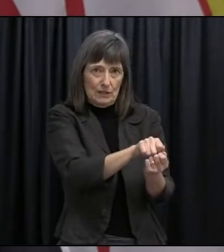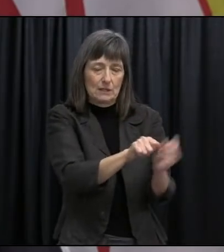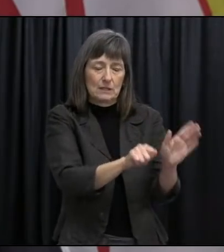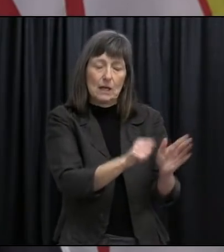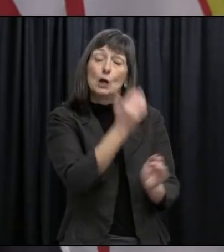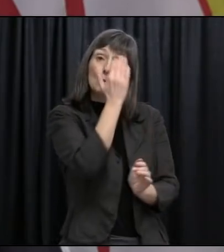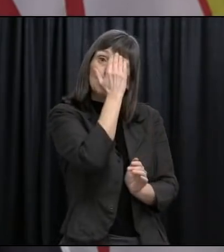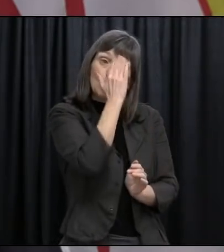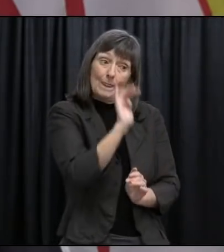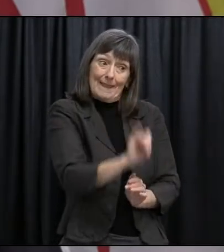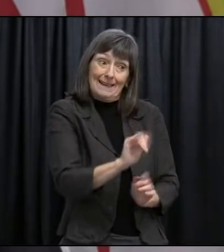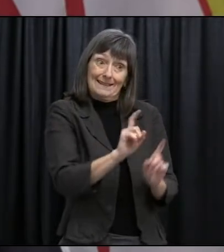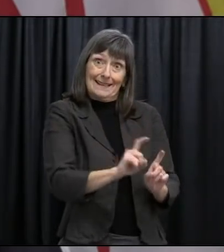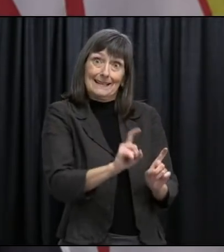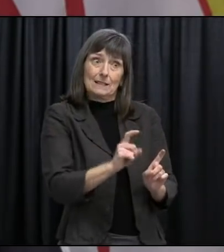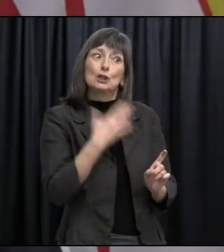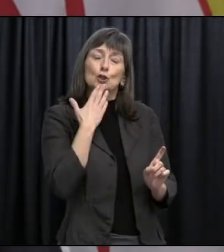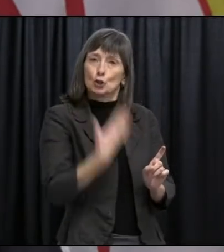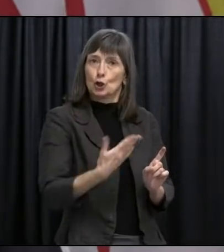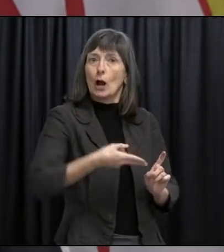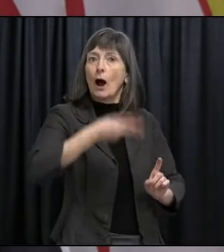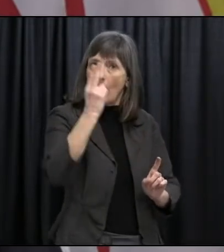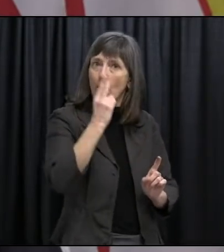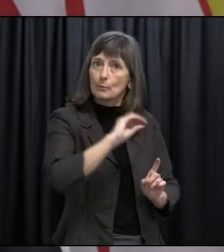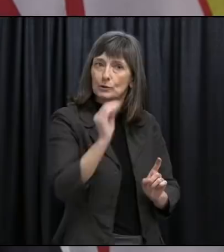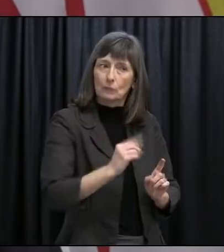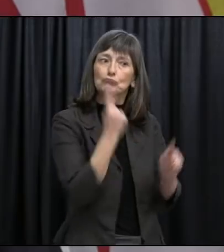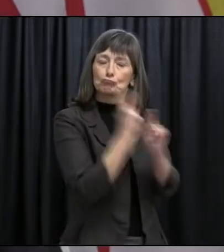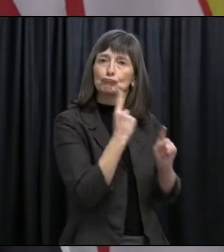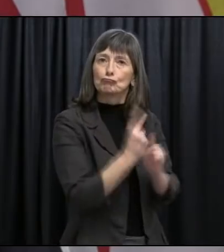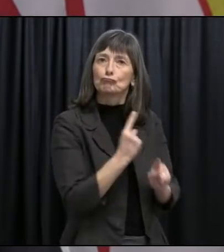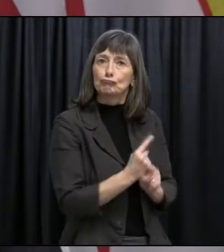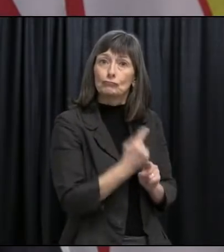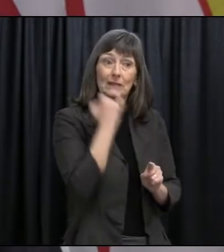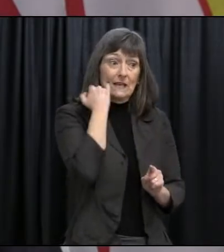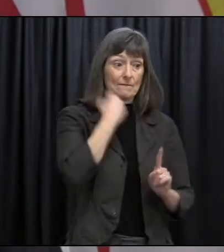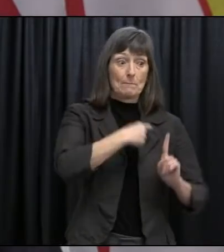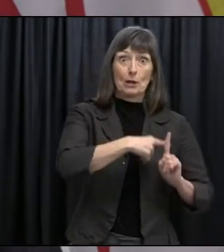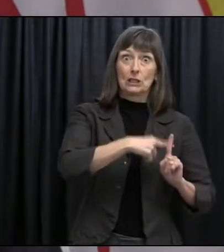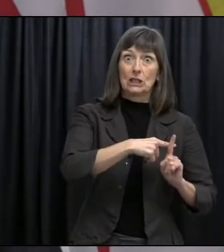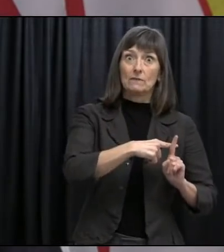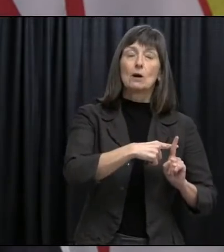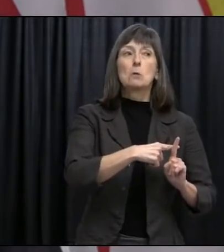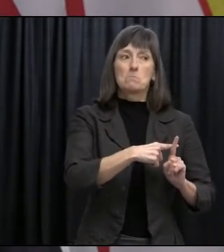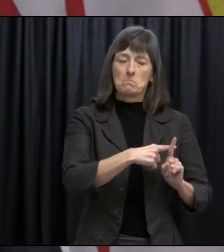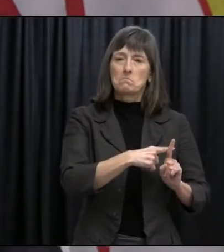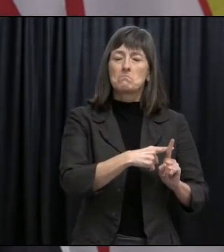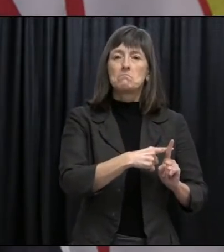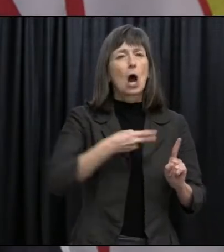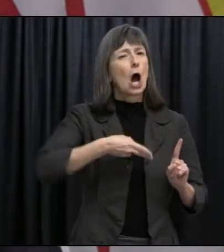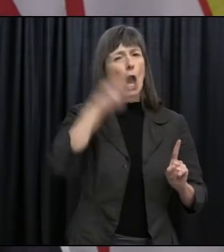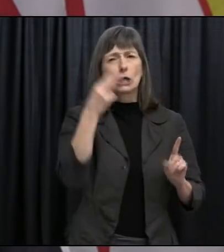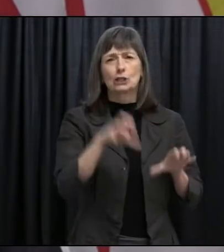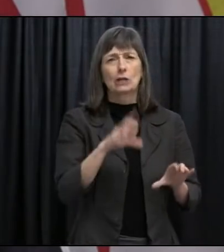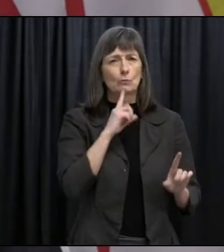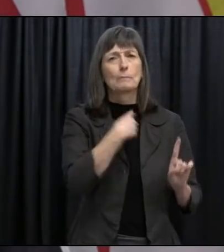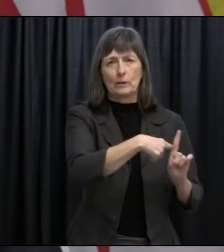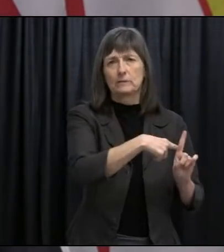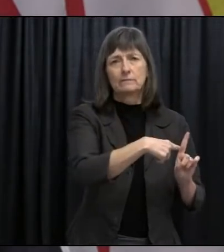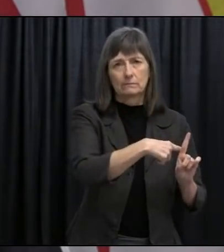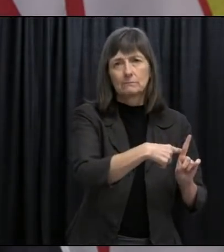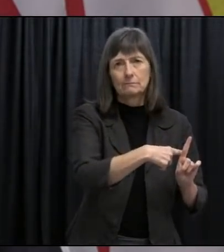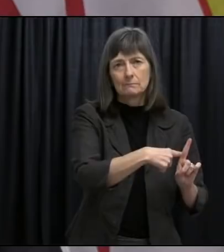that the specificity of this test is quite good. So that means if we pick up a positive with the test, it's likely to be a positive, and